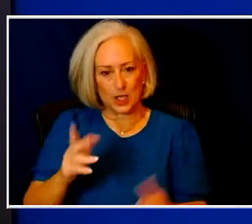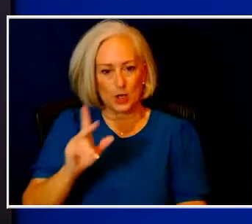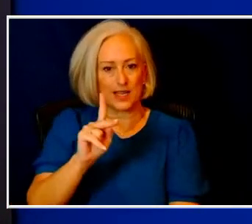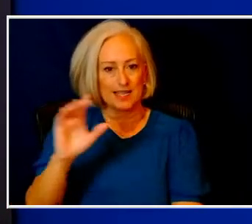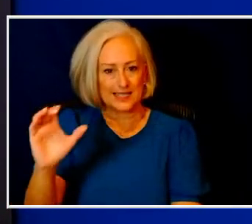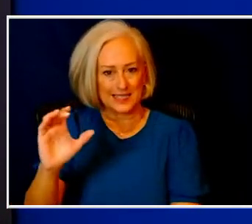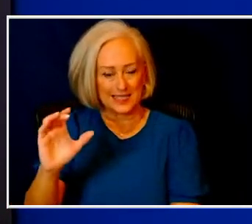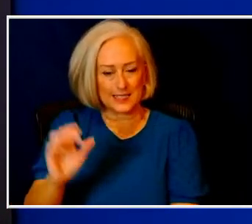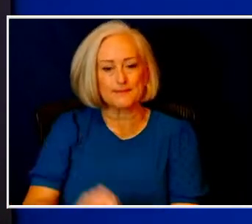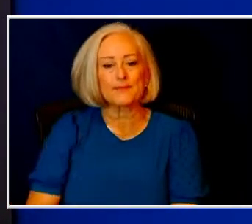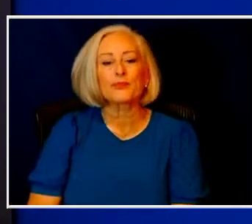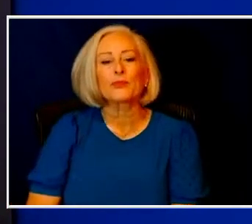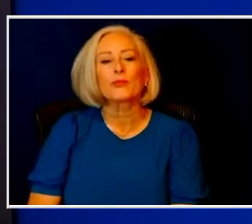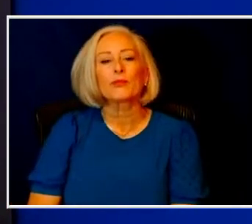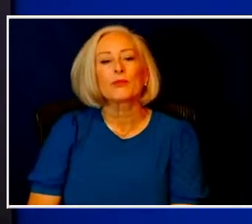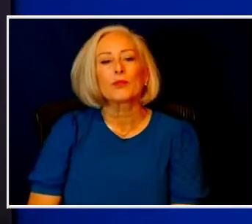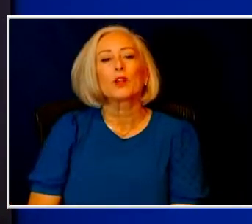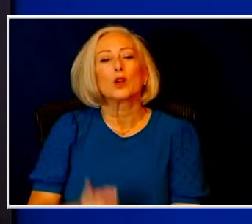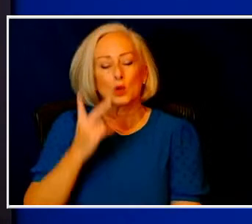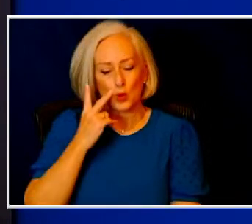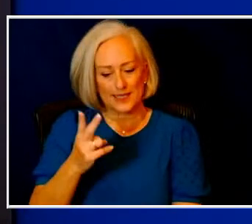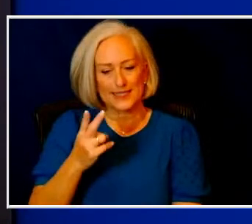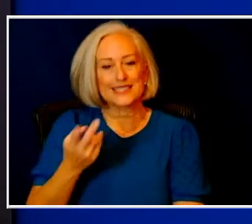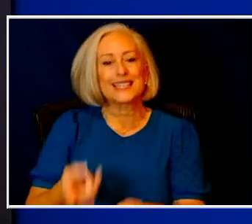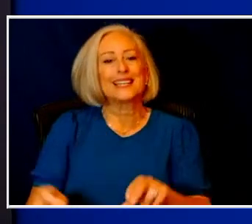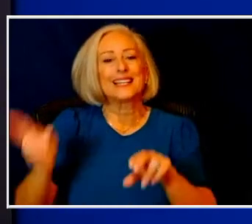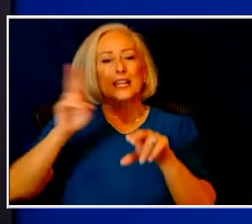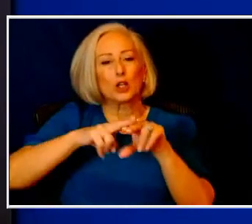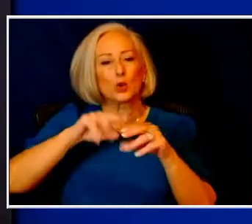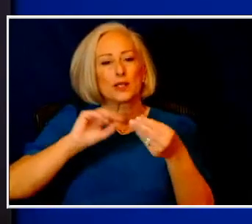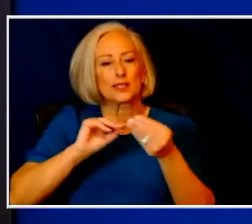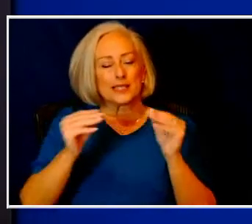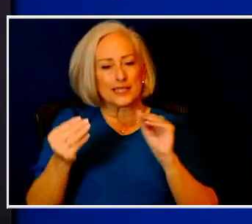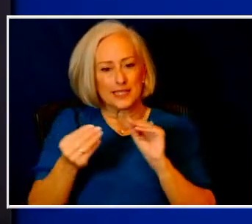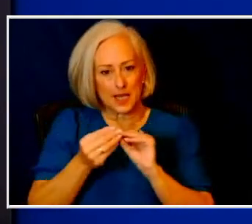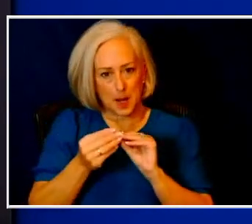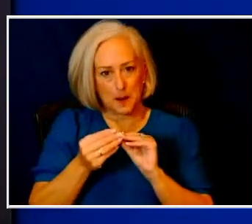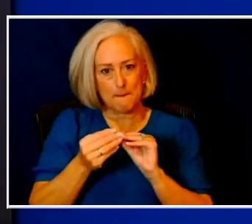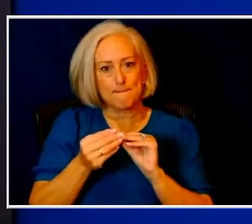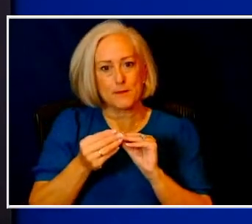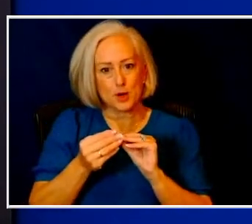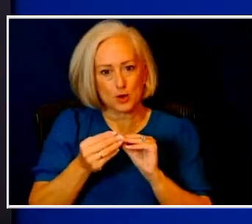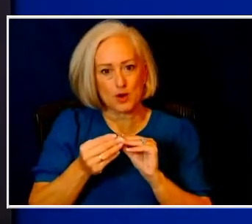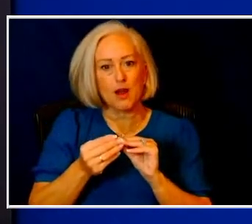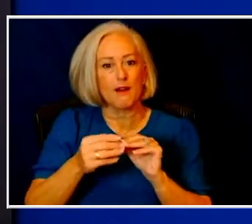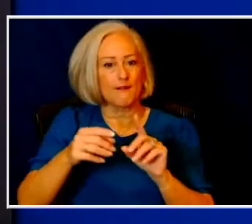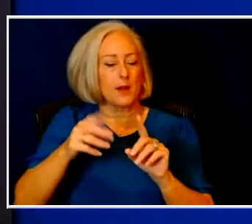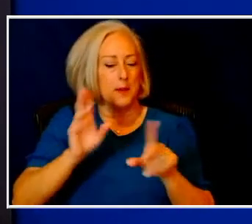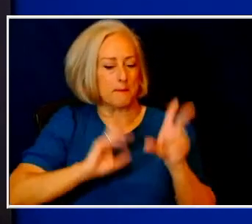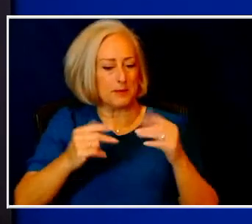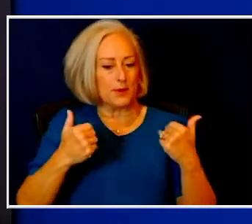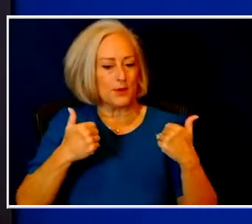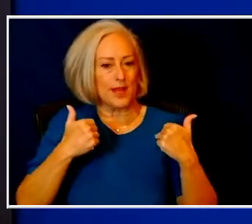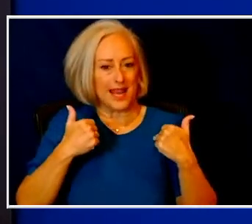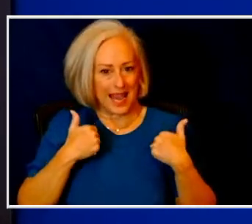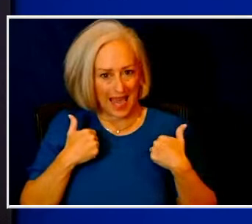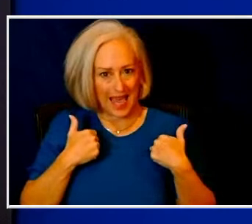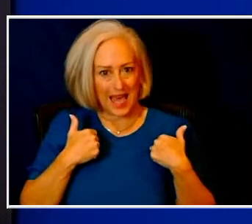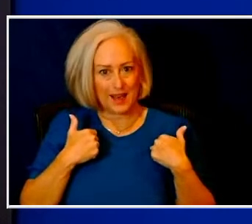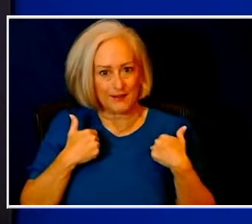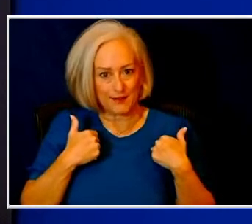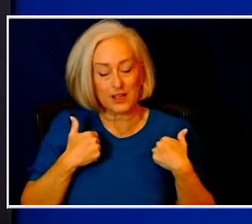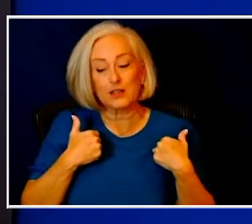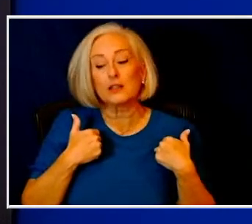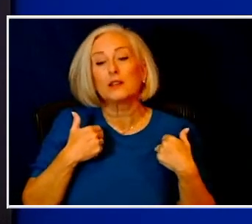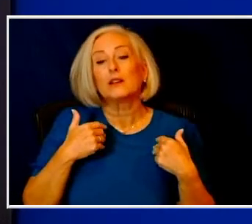system. And we are seeing an increase in the number of total positives, so both in the ambulatory, the outpatient setting, and in